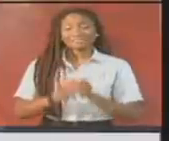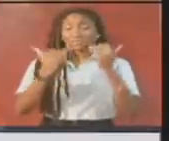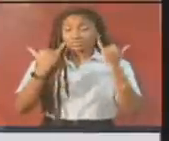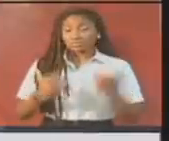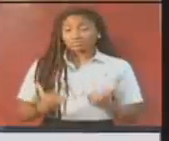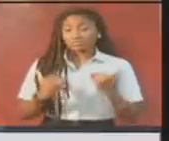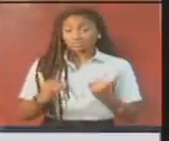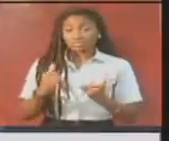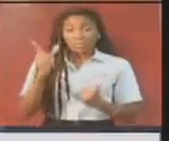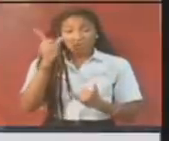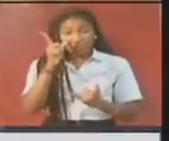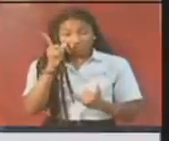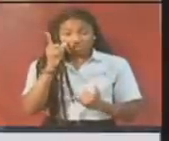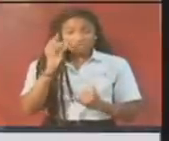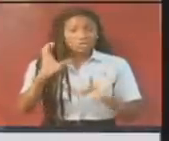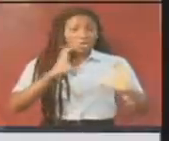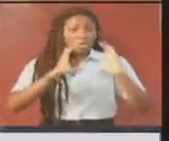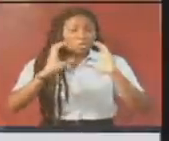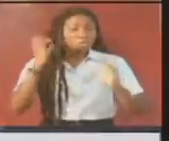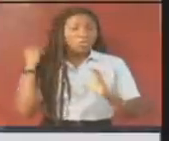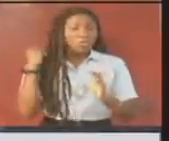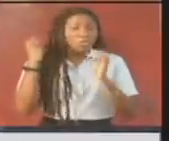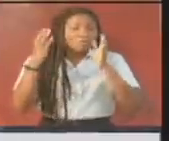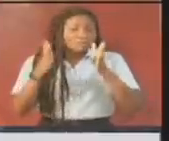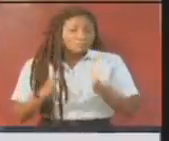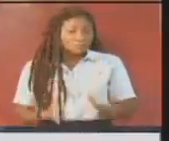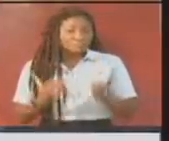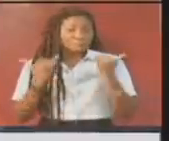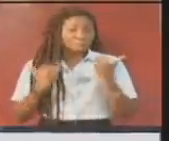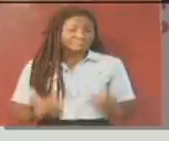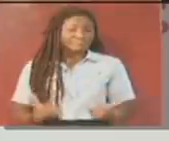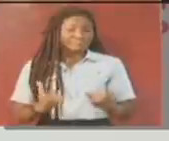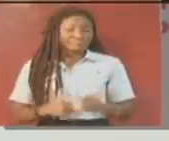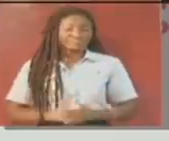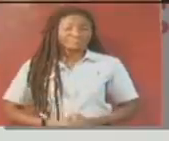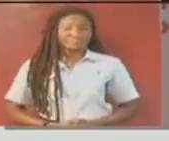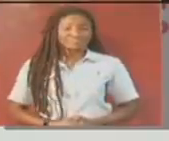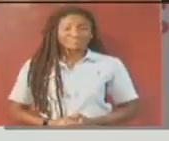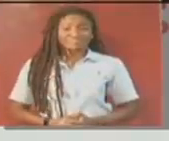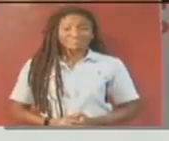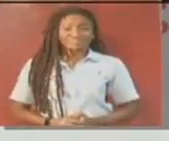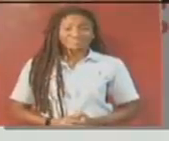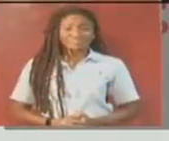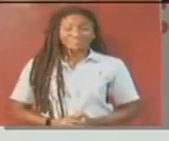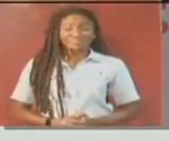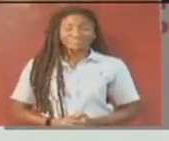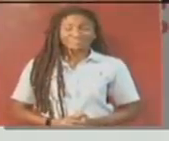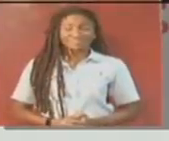Corporate Communications Officer at the Ministry of Health, Al Alexander.